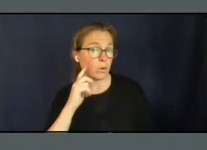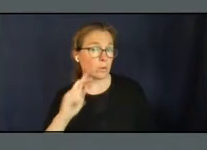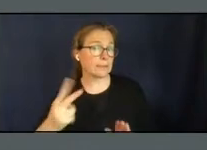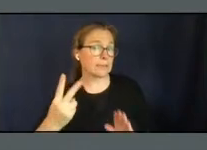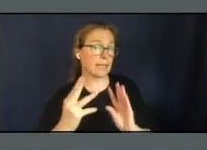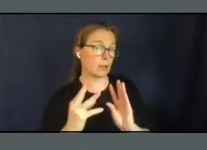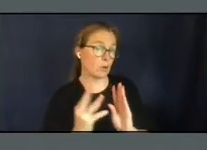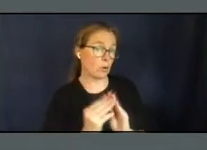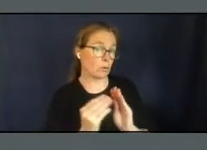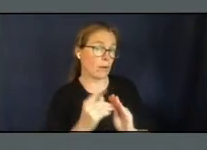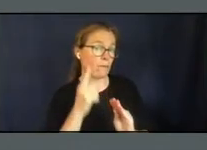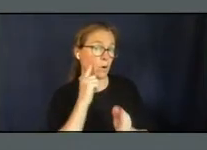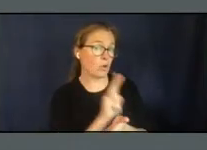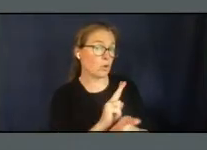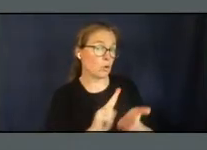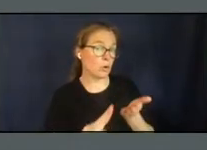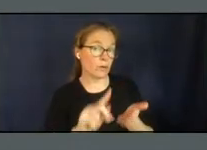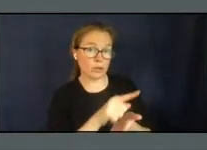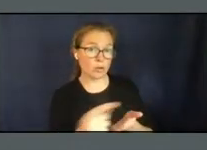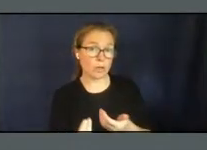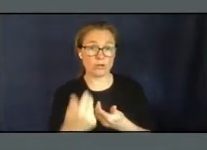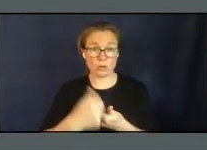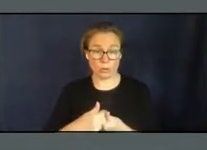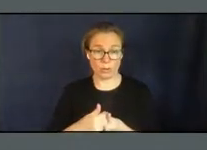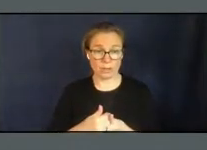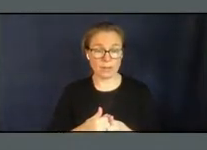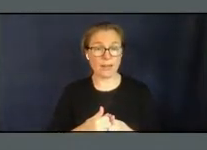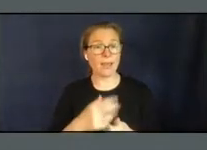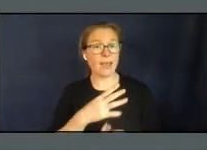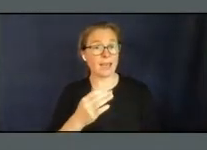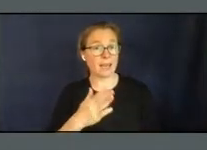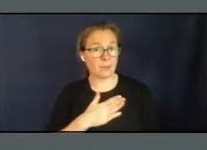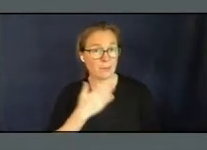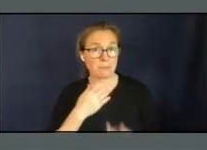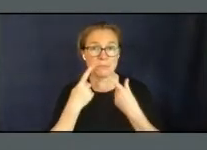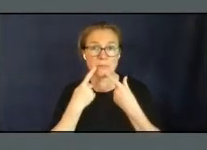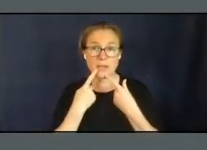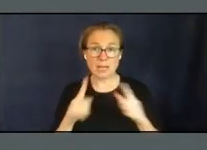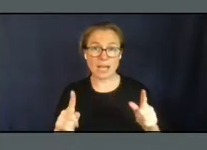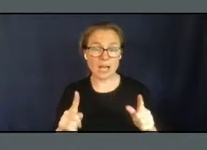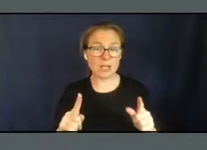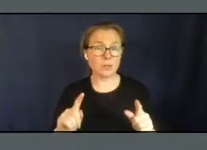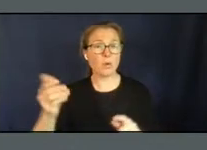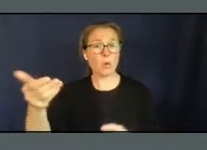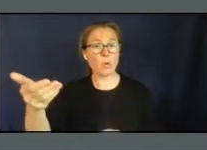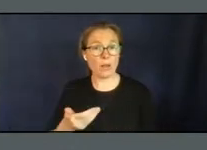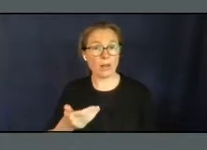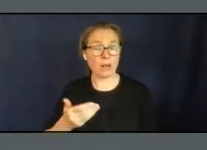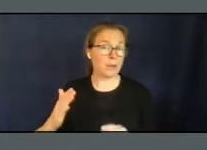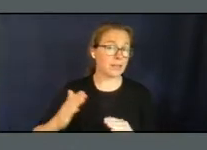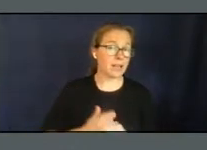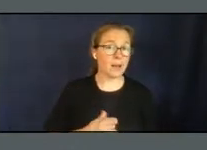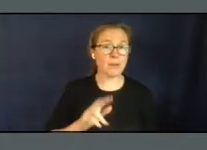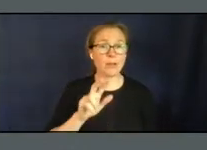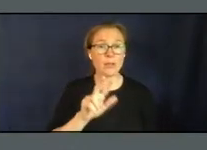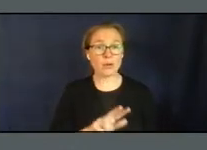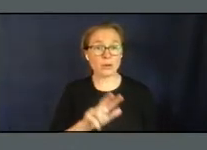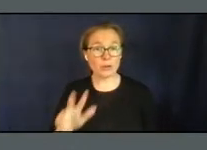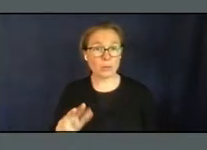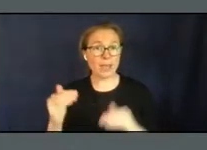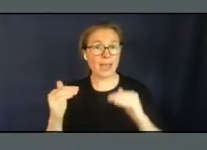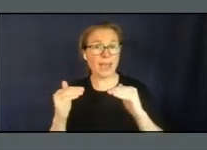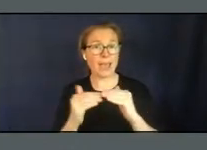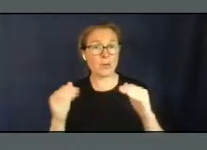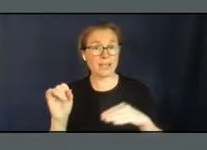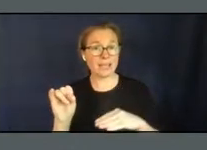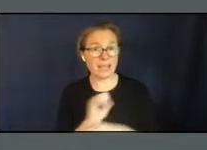enrollment. I'm pleased to announce that we are poised to welcome a record 33 equity interns to the university, both physically